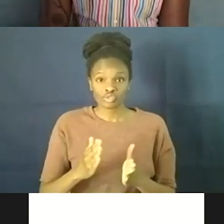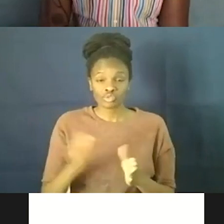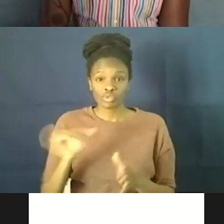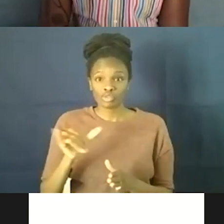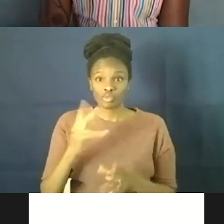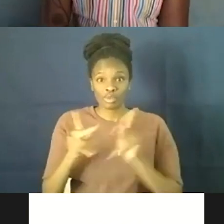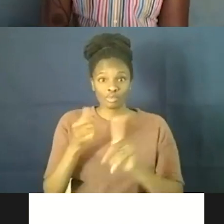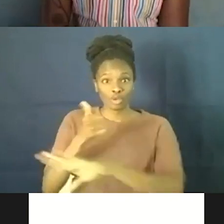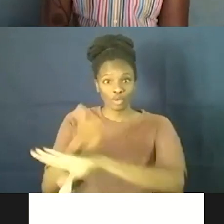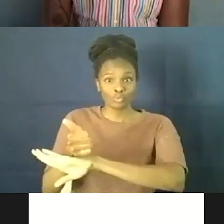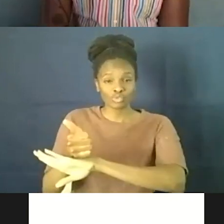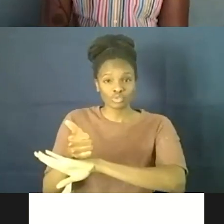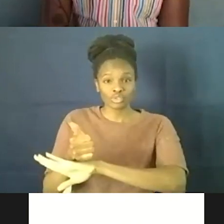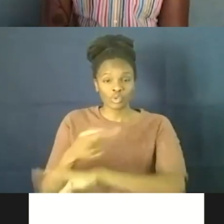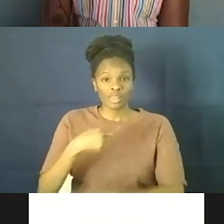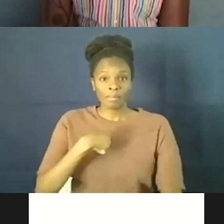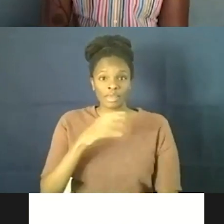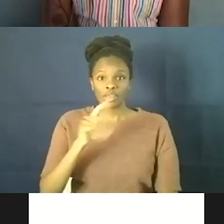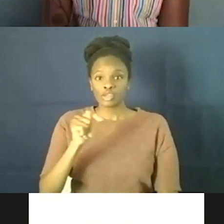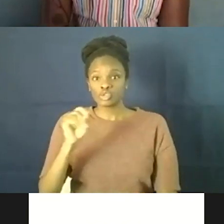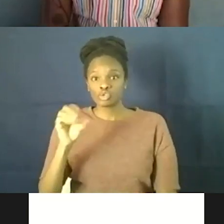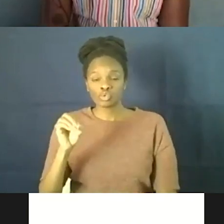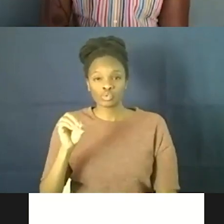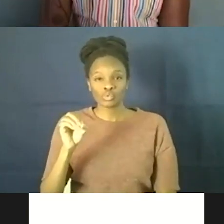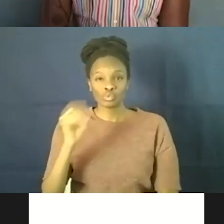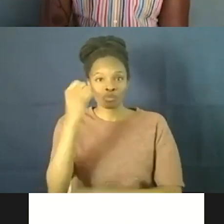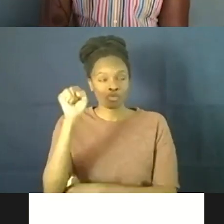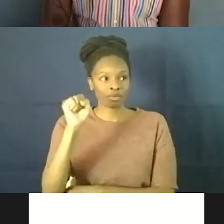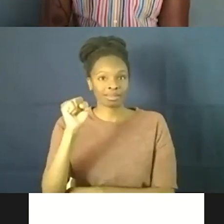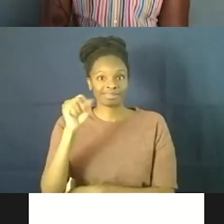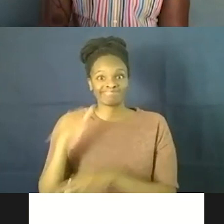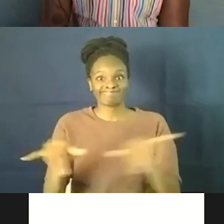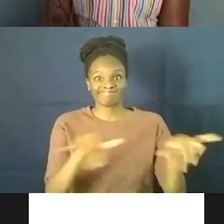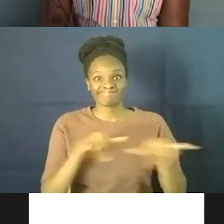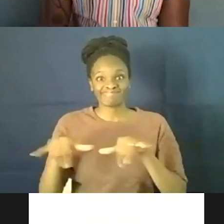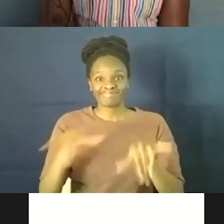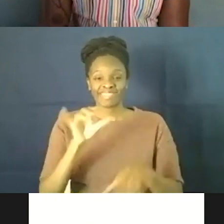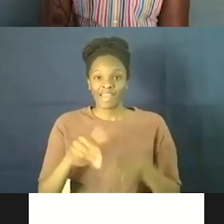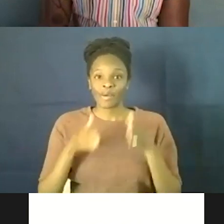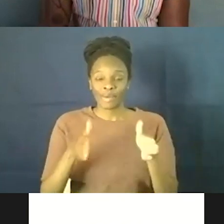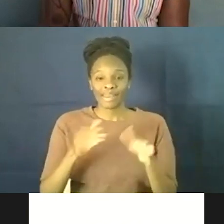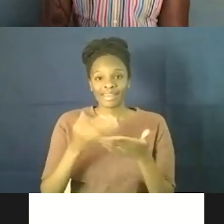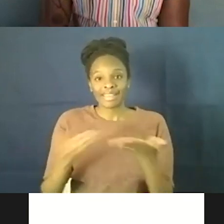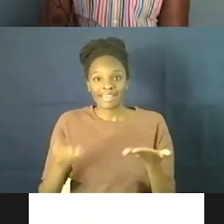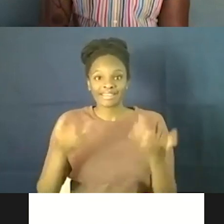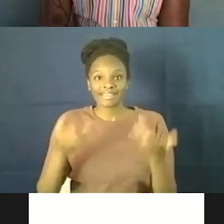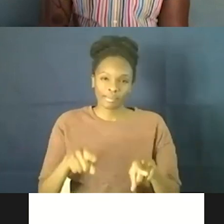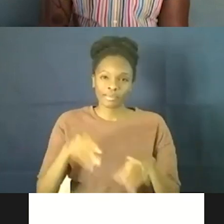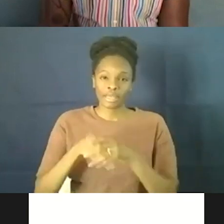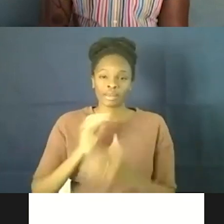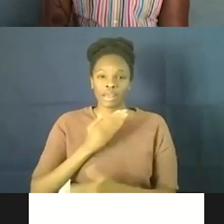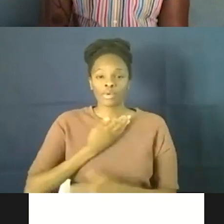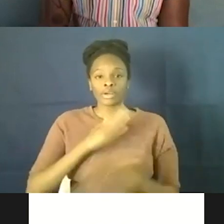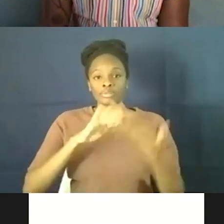so homogenous in that way, when we know that, you know, things happen in our community that people, for various reasons,